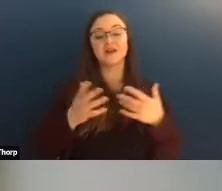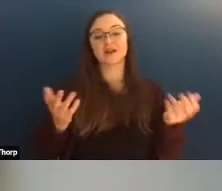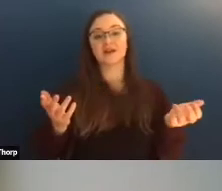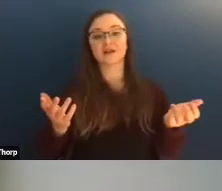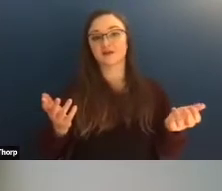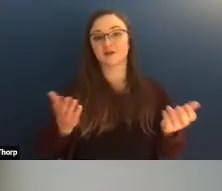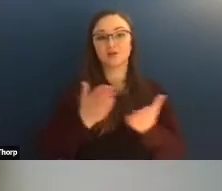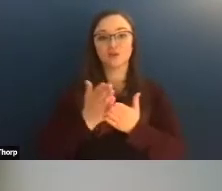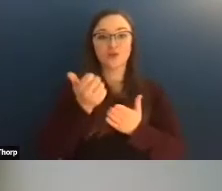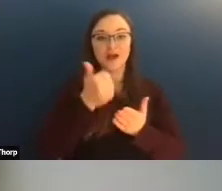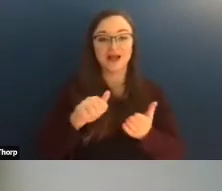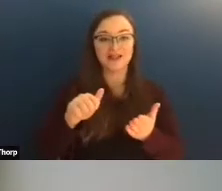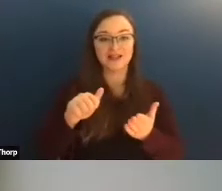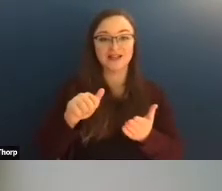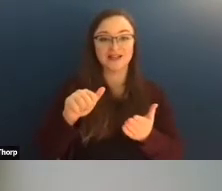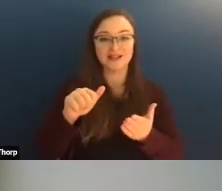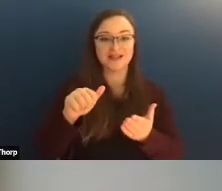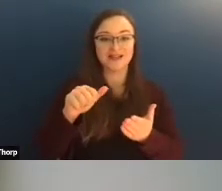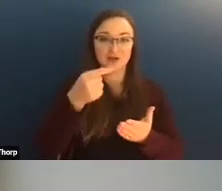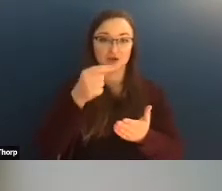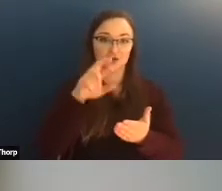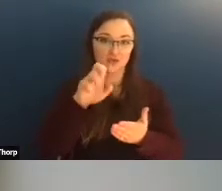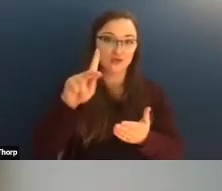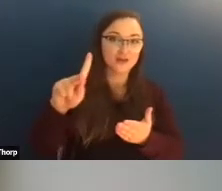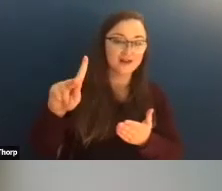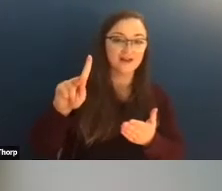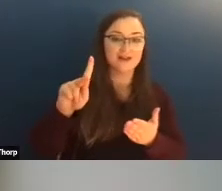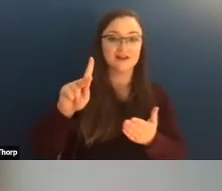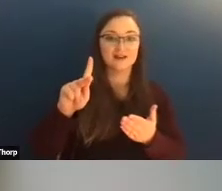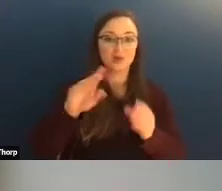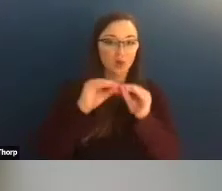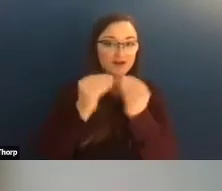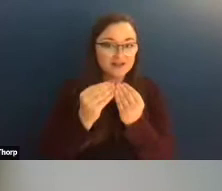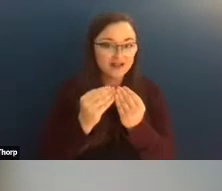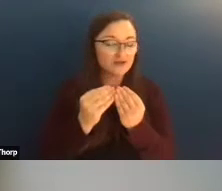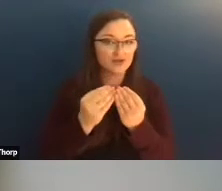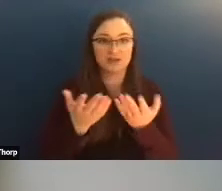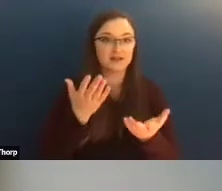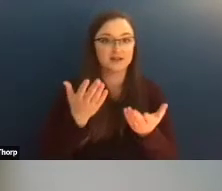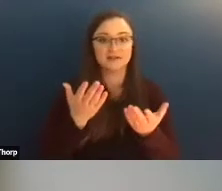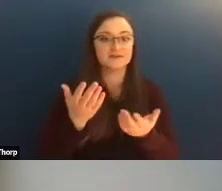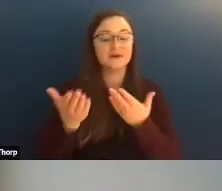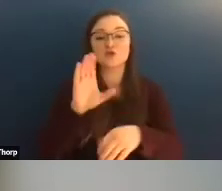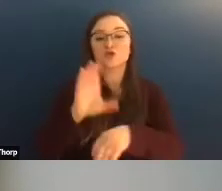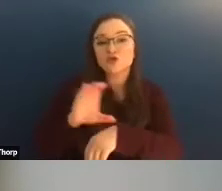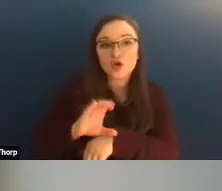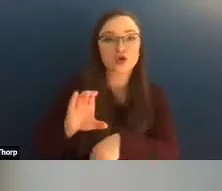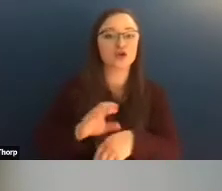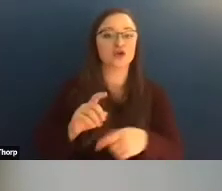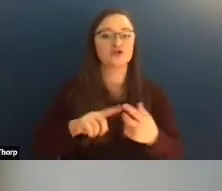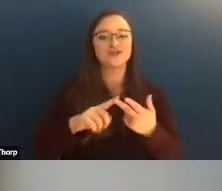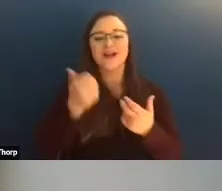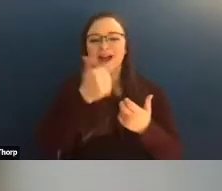any Greek organization that you may be or may not be affiliated, may be affiliated with, your church,